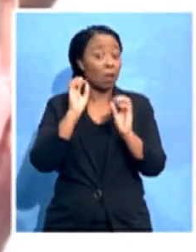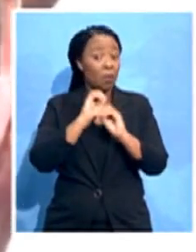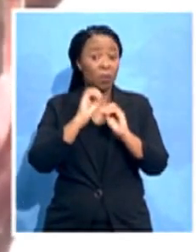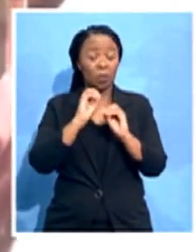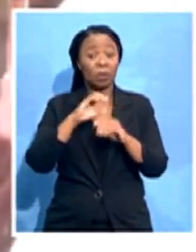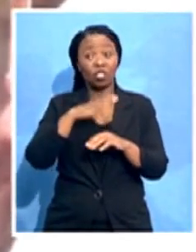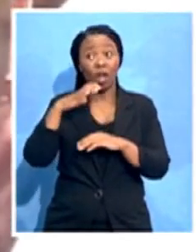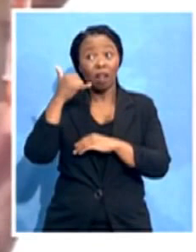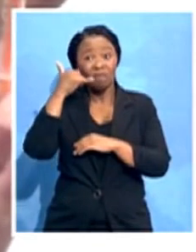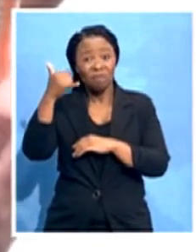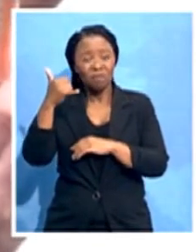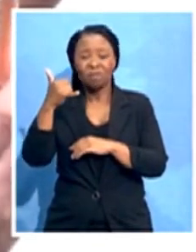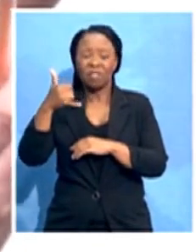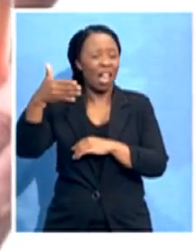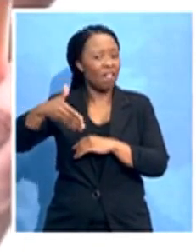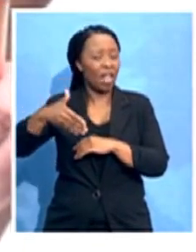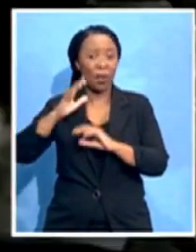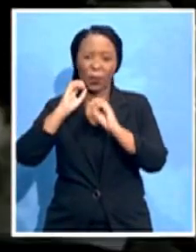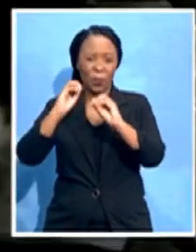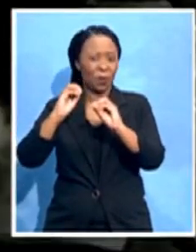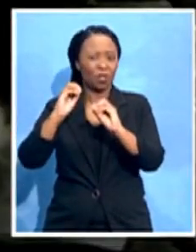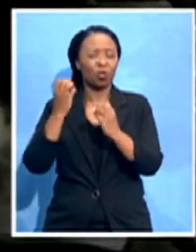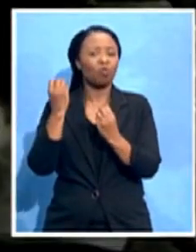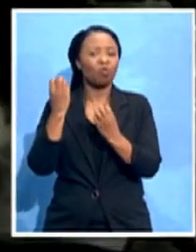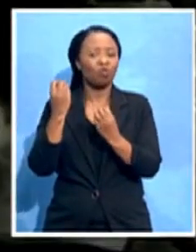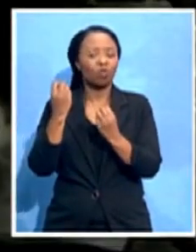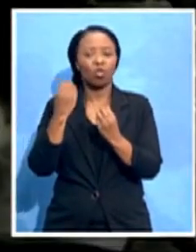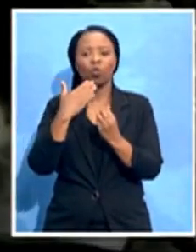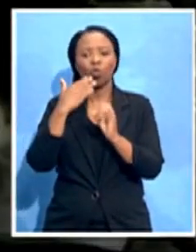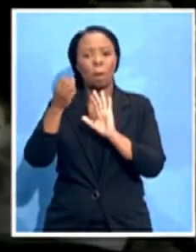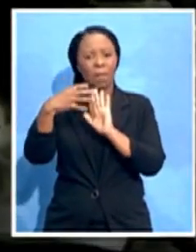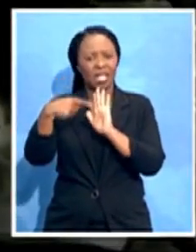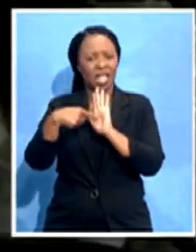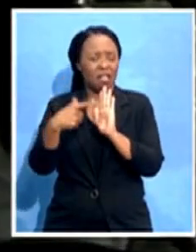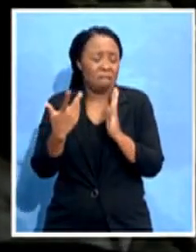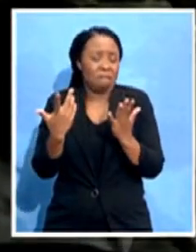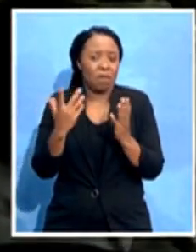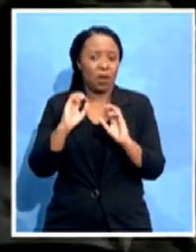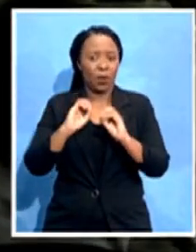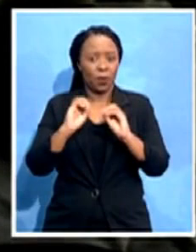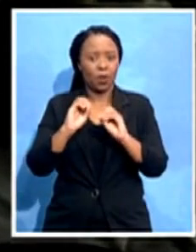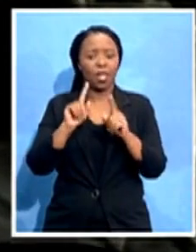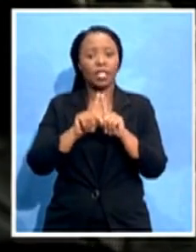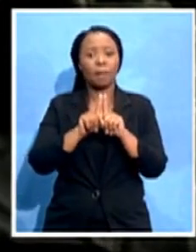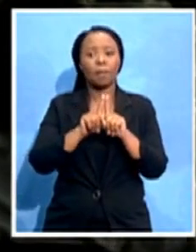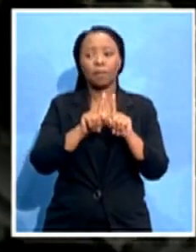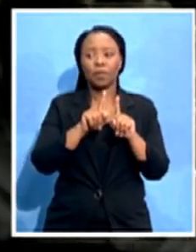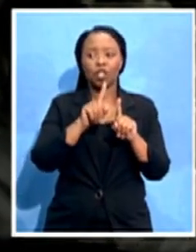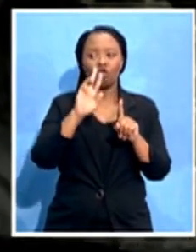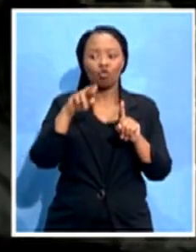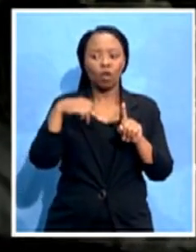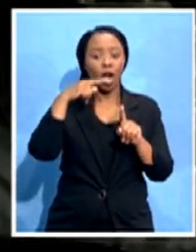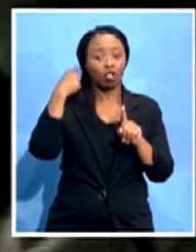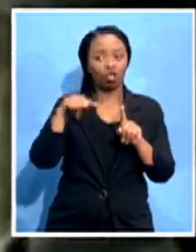speak to media. The same with Russia, the Sputnik, those who are manufacturing Sputnik, they are